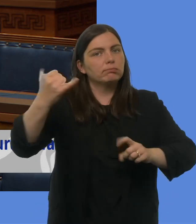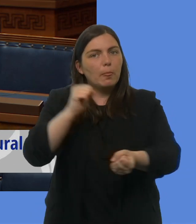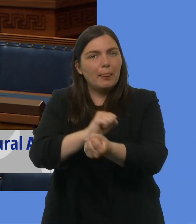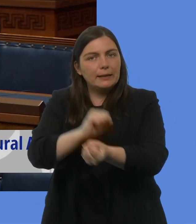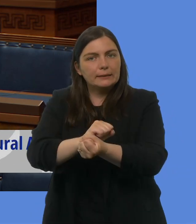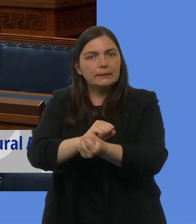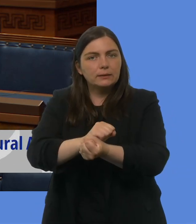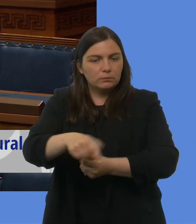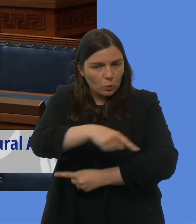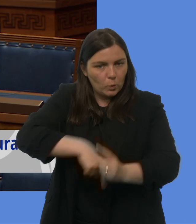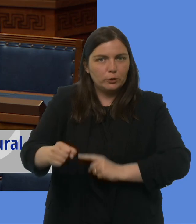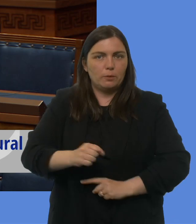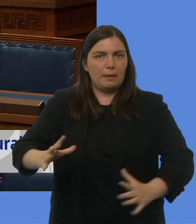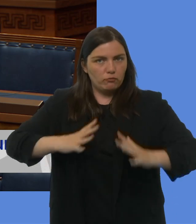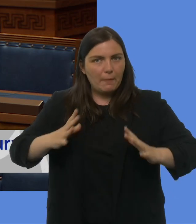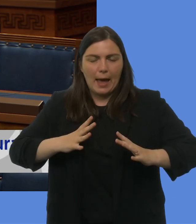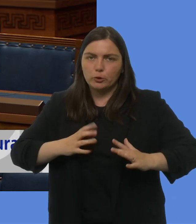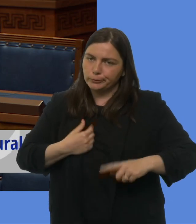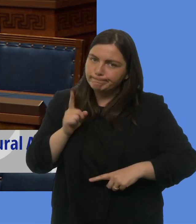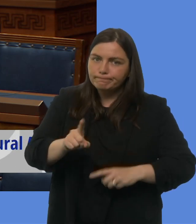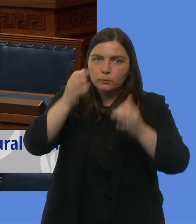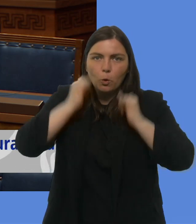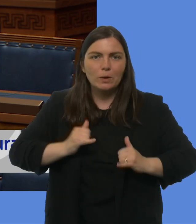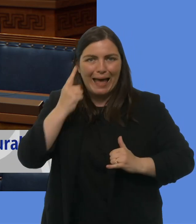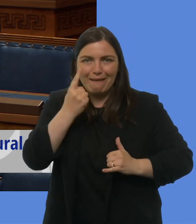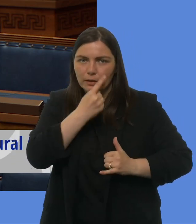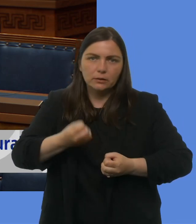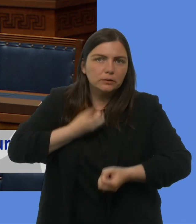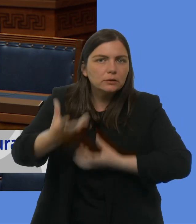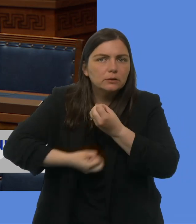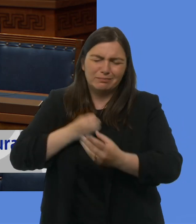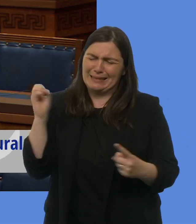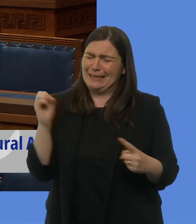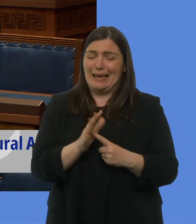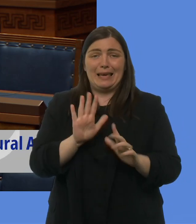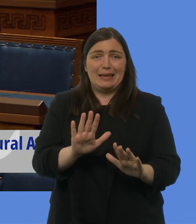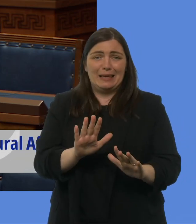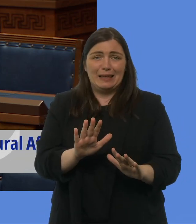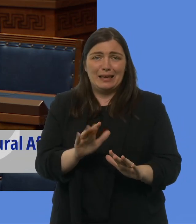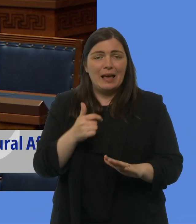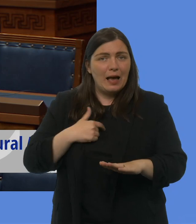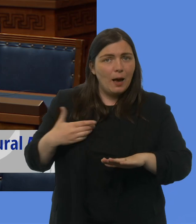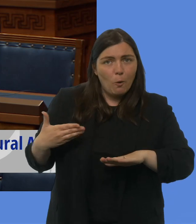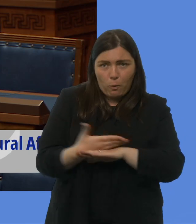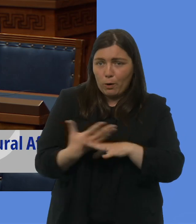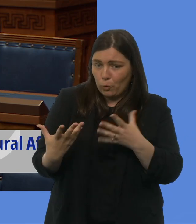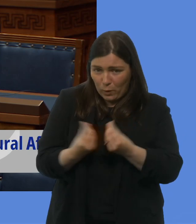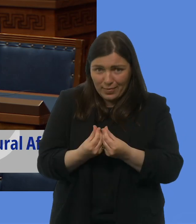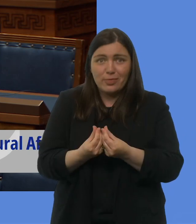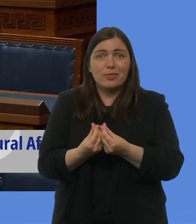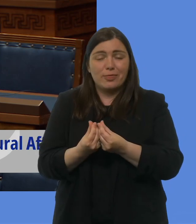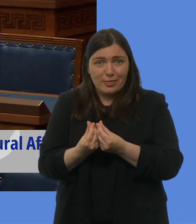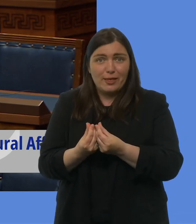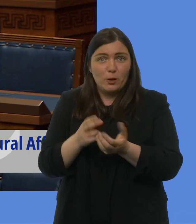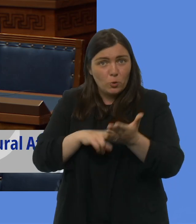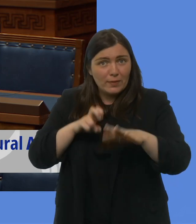absolutely key. Whilst I'm working with the Northern Ireland Fire and Rescue Service and the Department of Health in terms of a strategy, that's a medium and long-term issue. What we